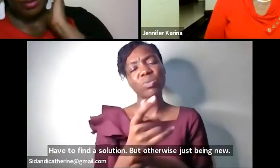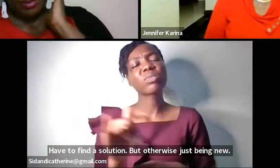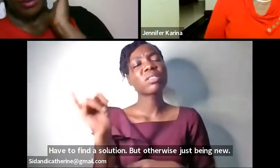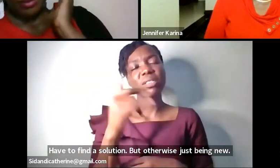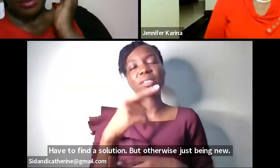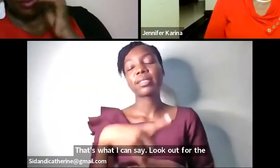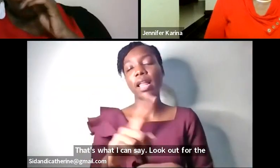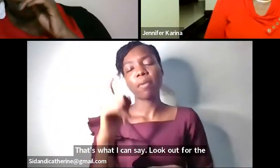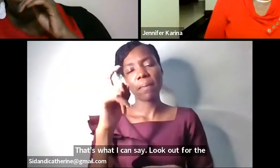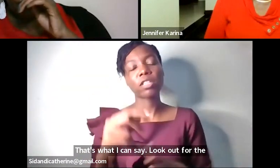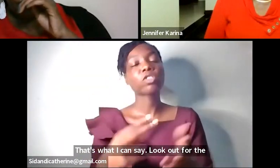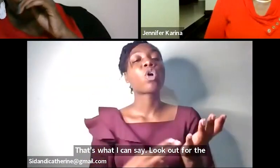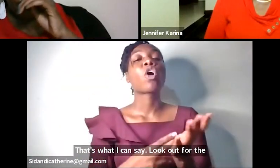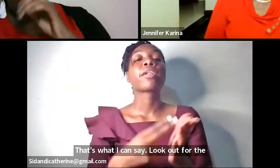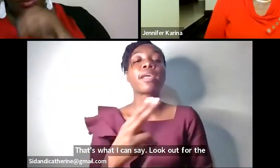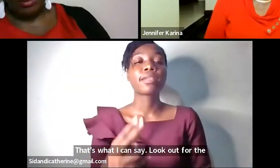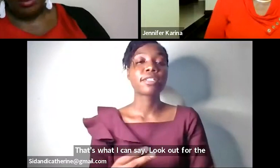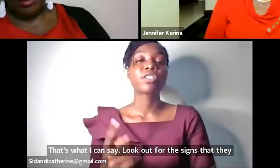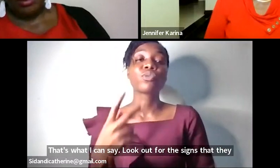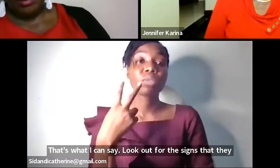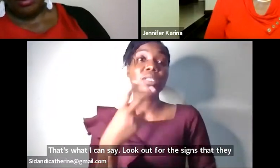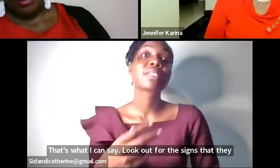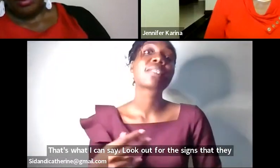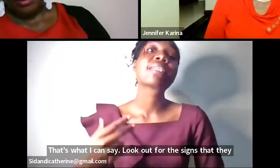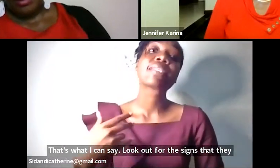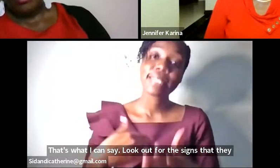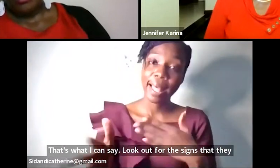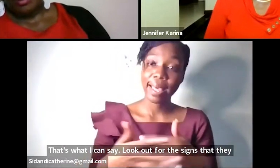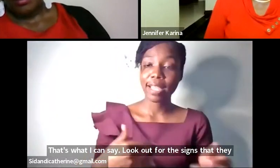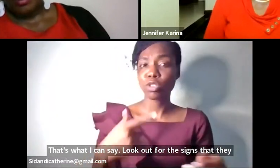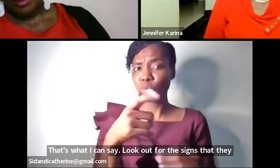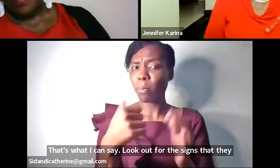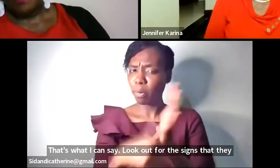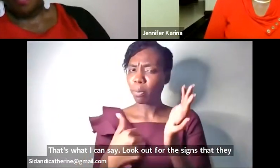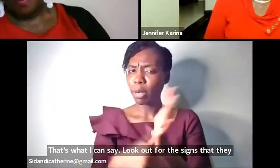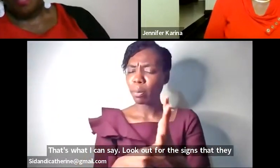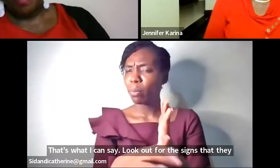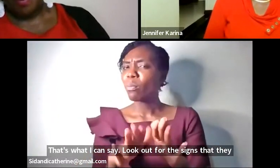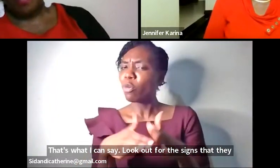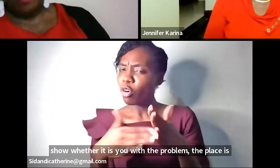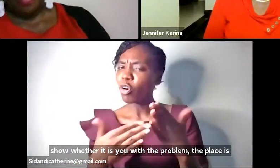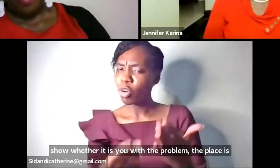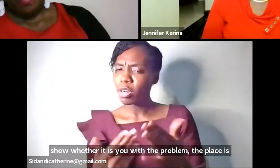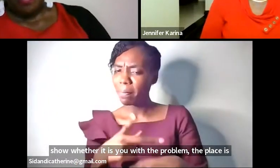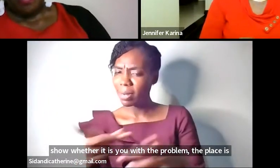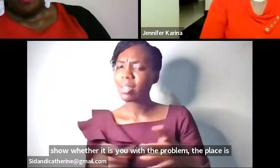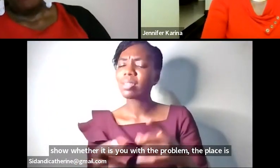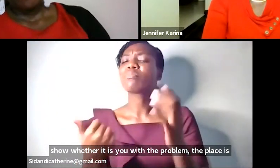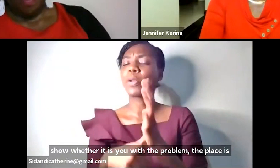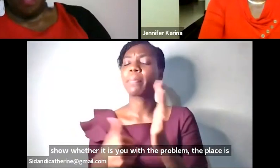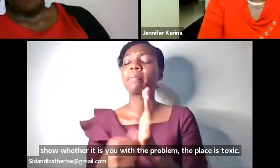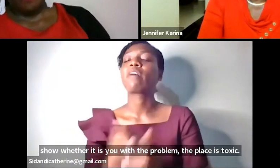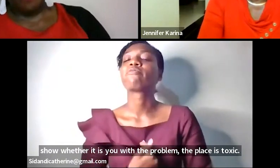the signs that they show whether it is you with the problem or the place is toxic. Yep.